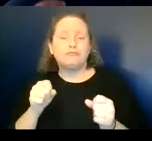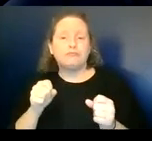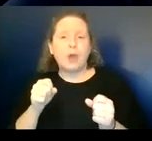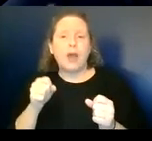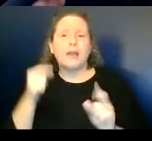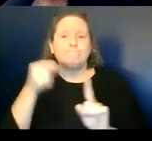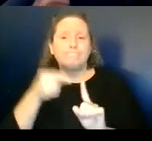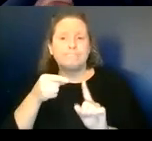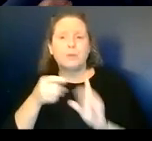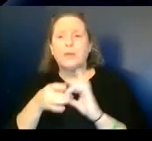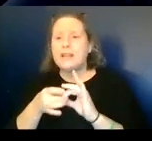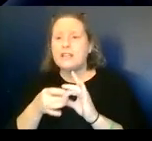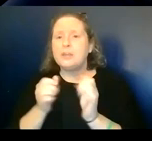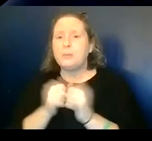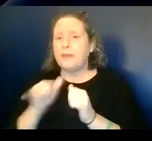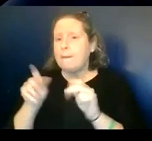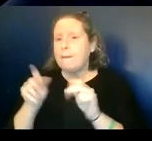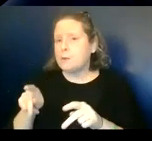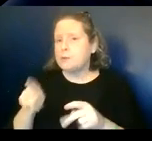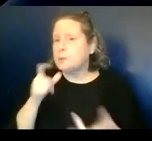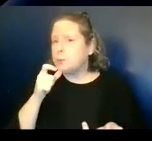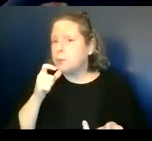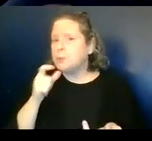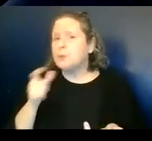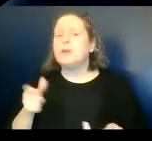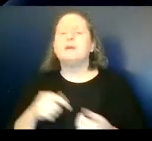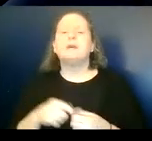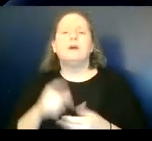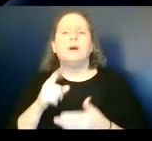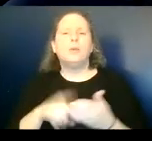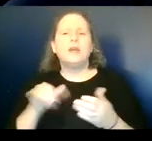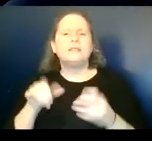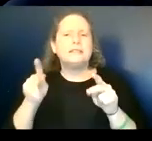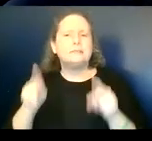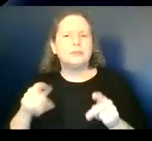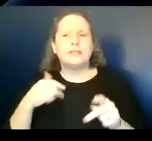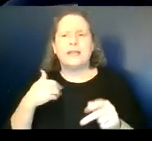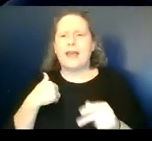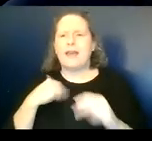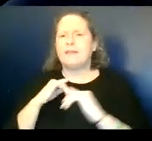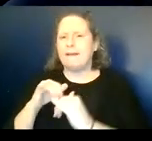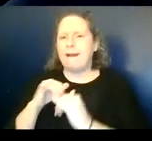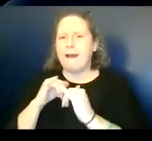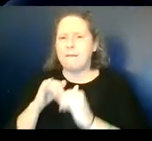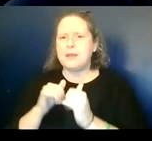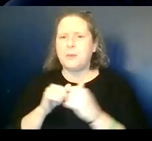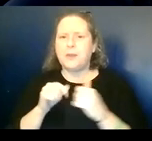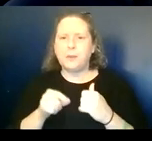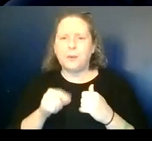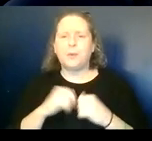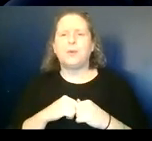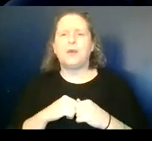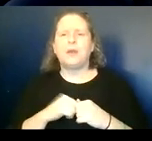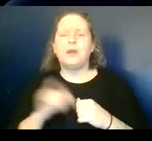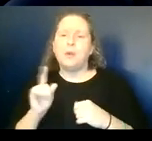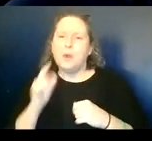with? Mhm. What does the person have in common? Where do you know this person from,